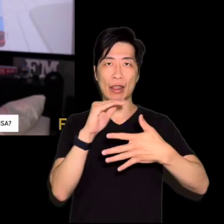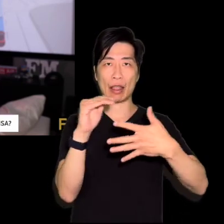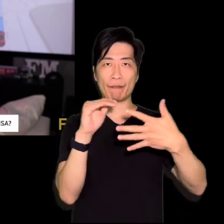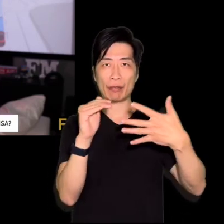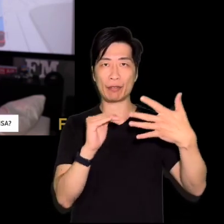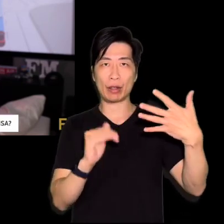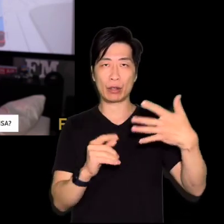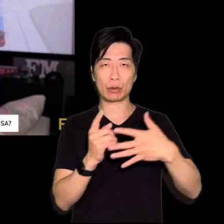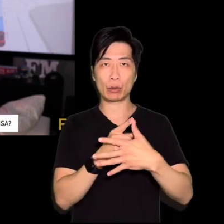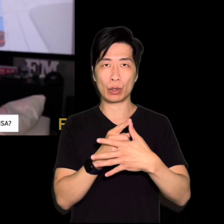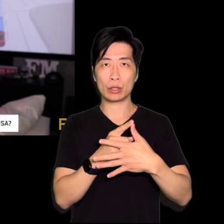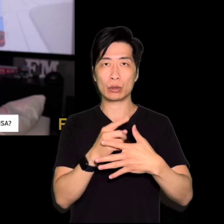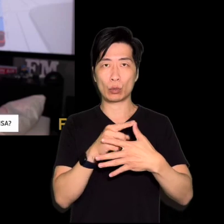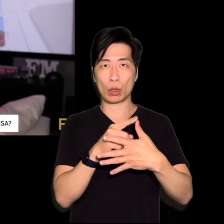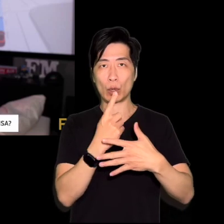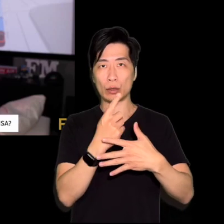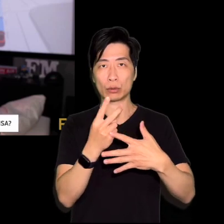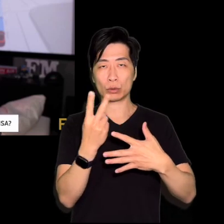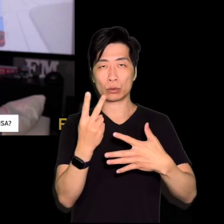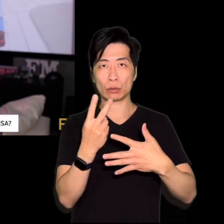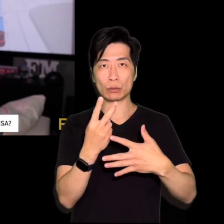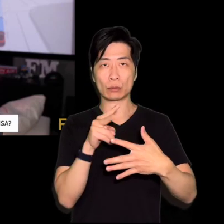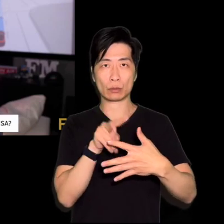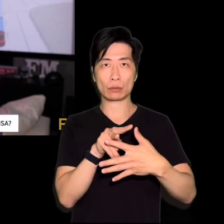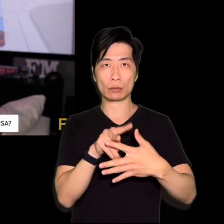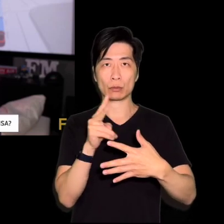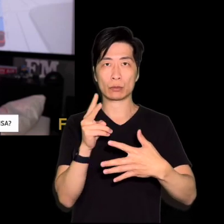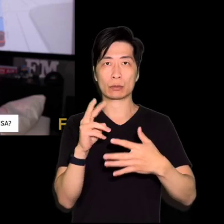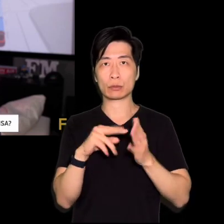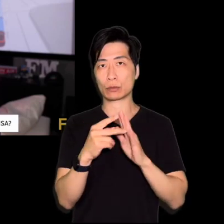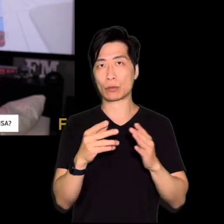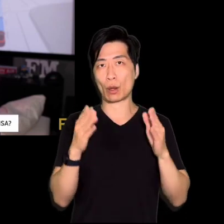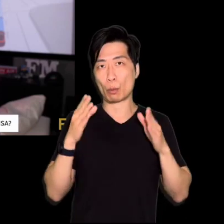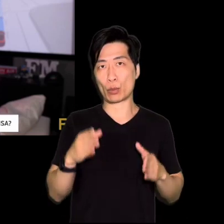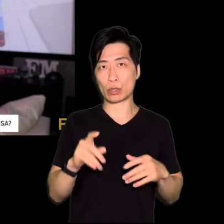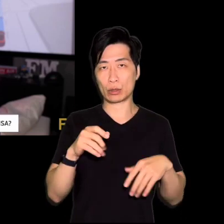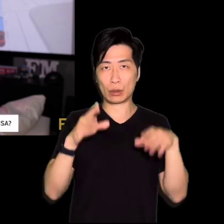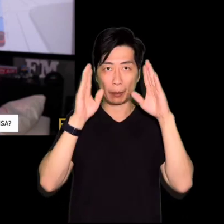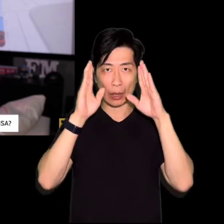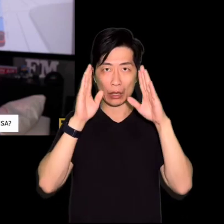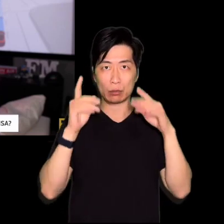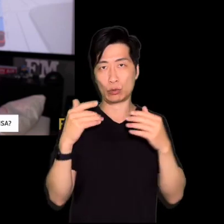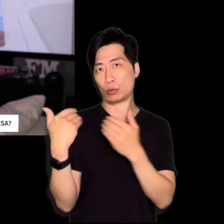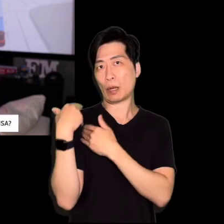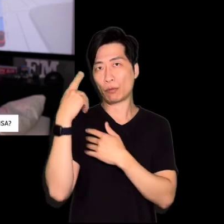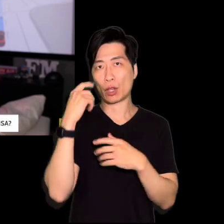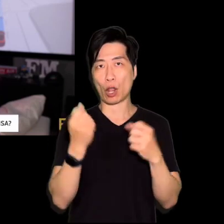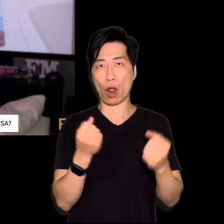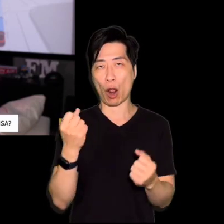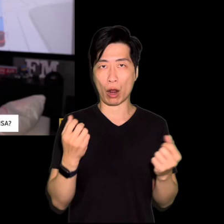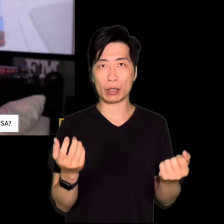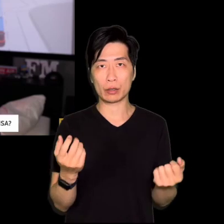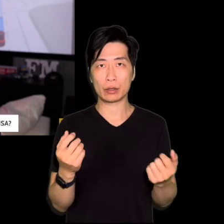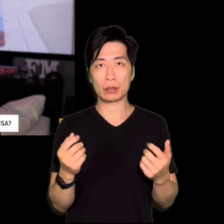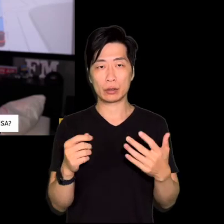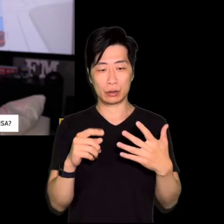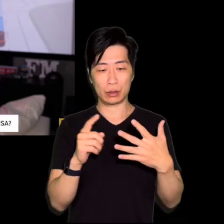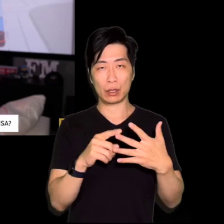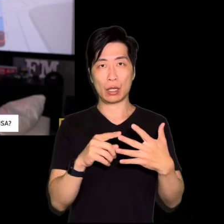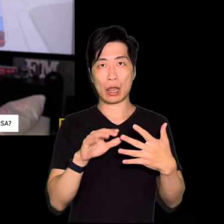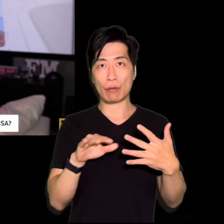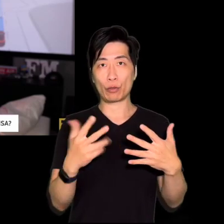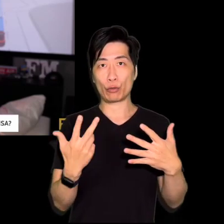essentially 5 levels. You have level 1 and 2, which is basically the person needs to pay attention, is responsible for the